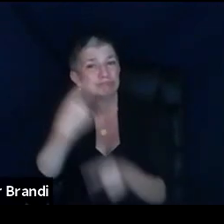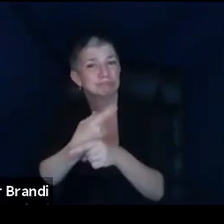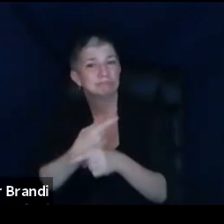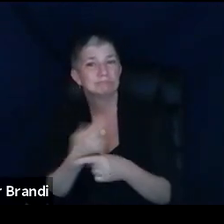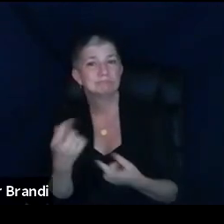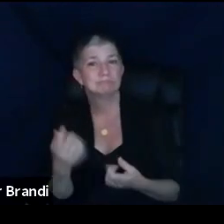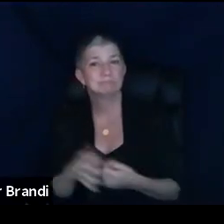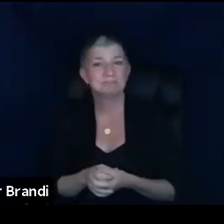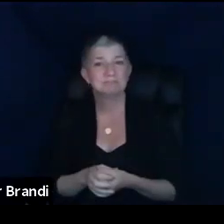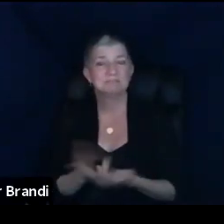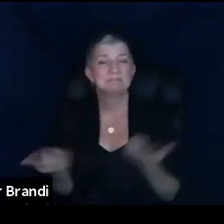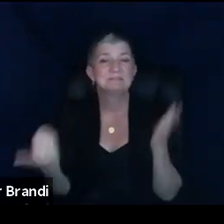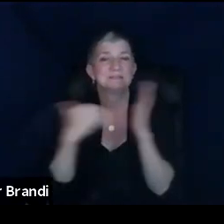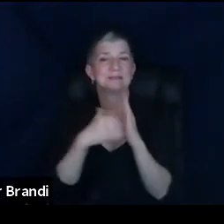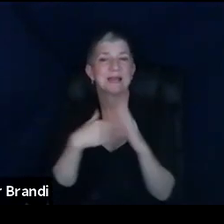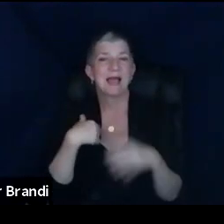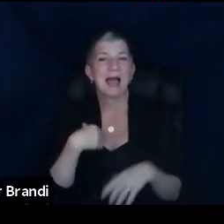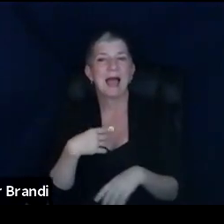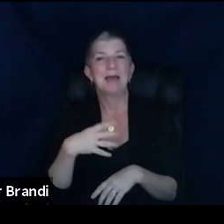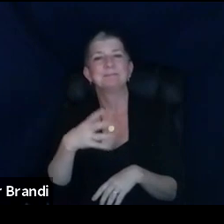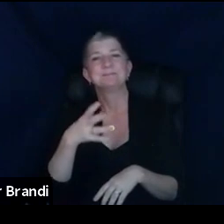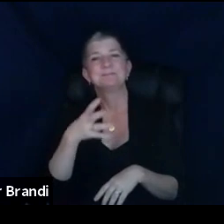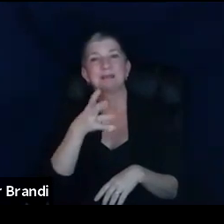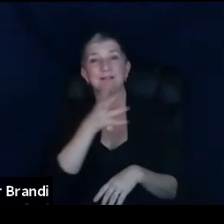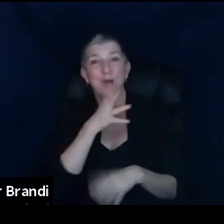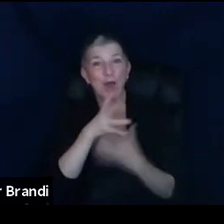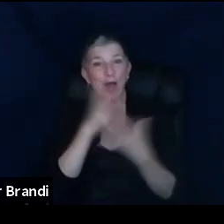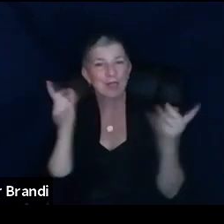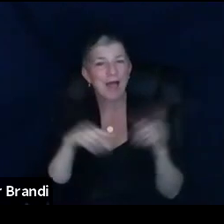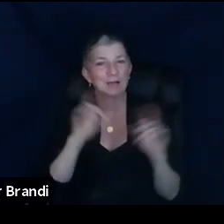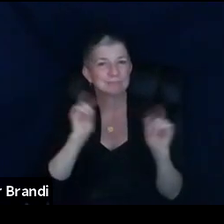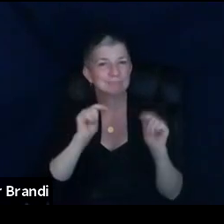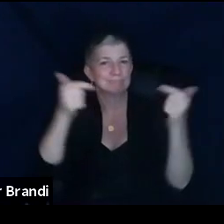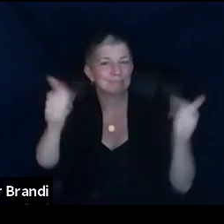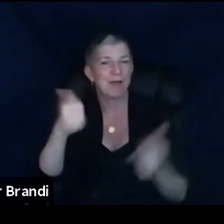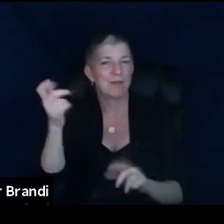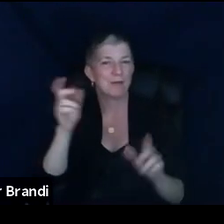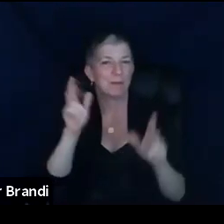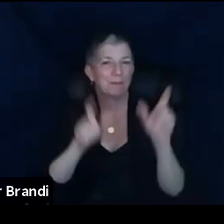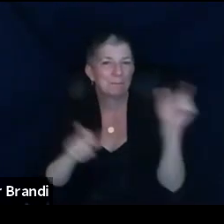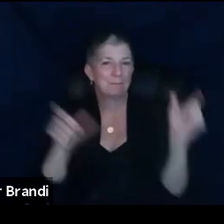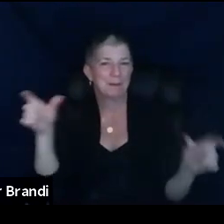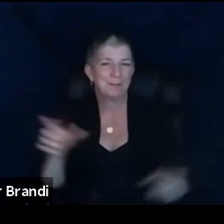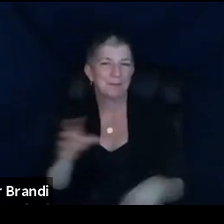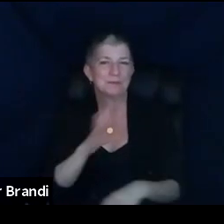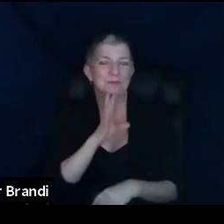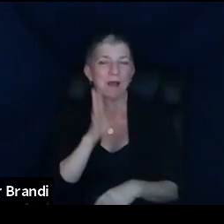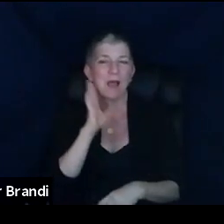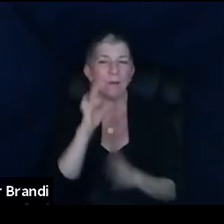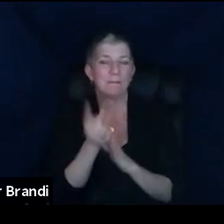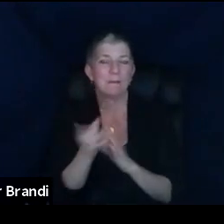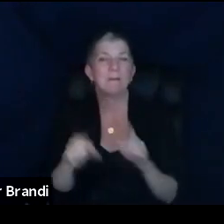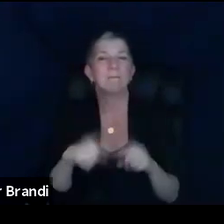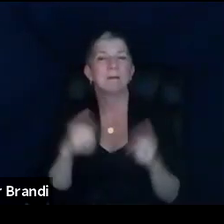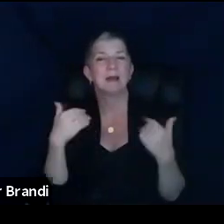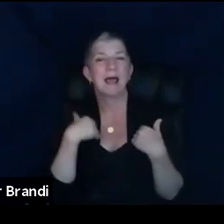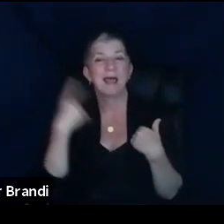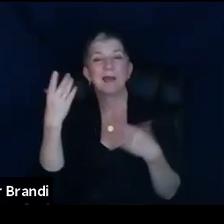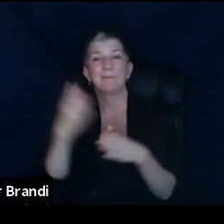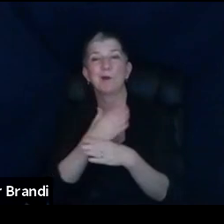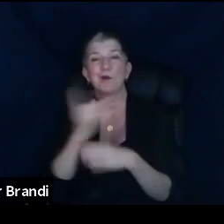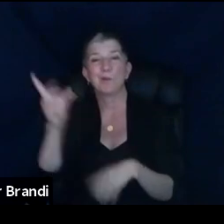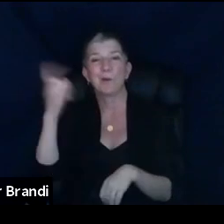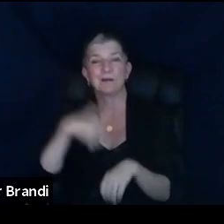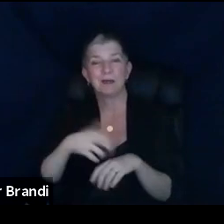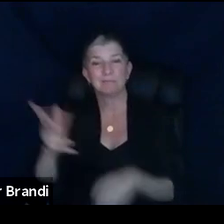I again am talking, and I should be letting other people talk, and I certainly will in a moment. But I had a partner once, which is